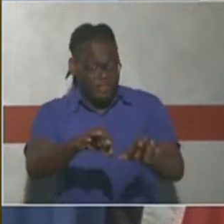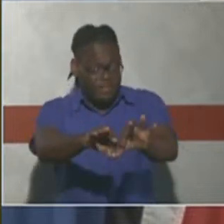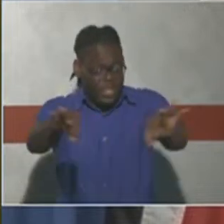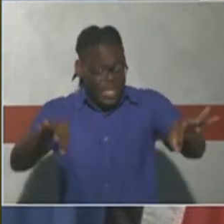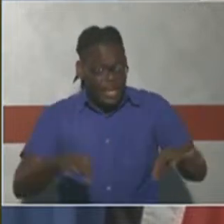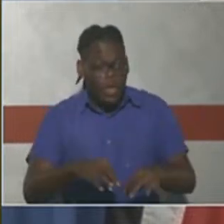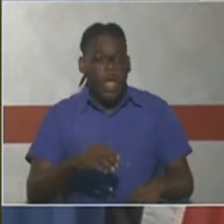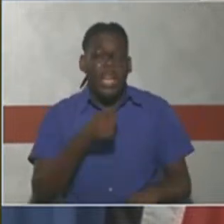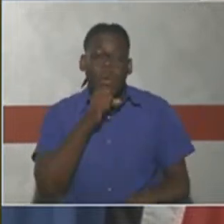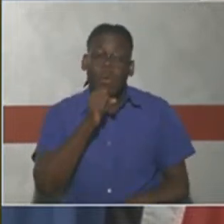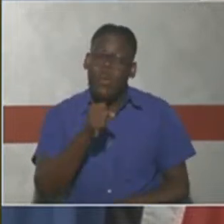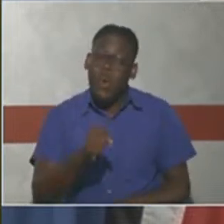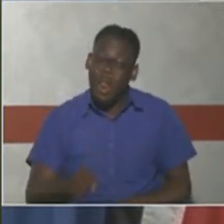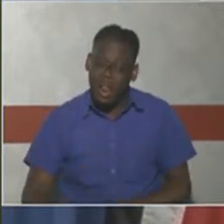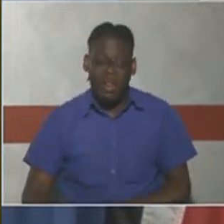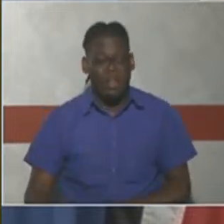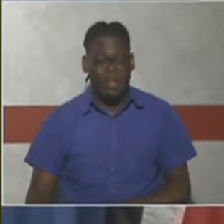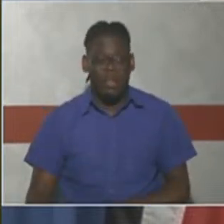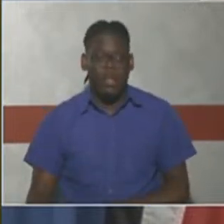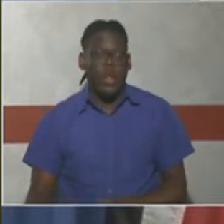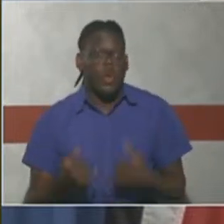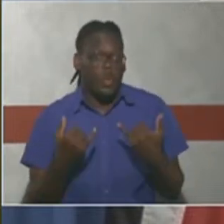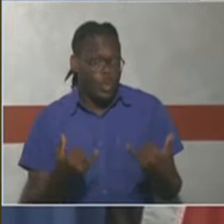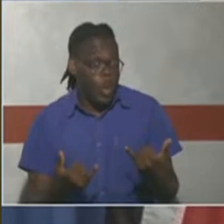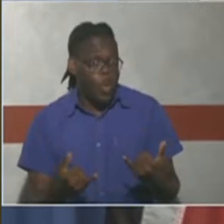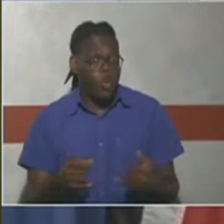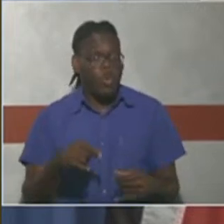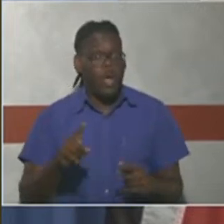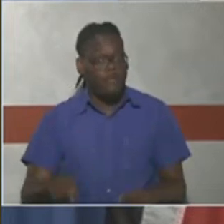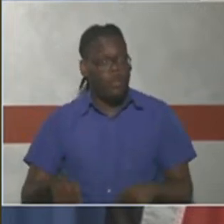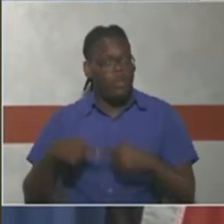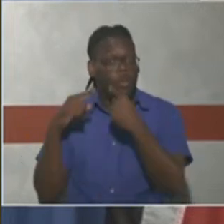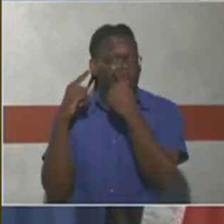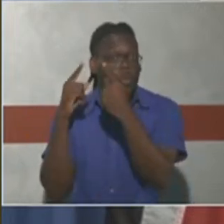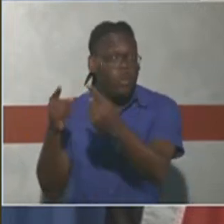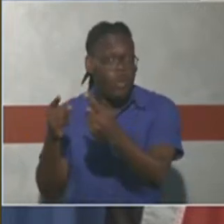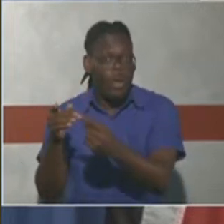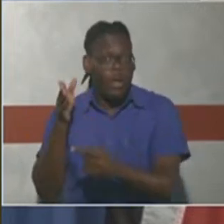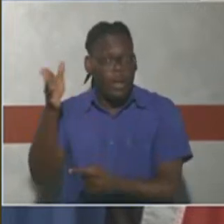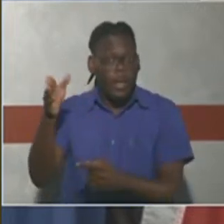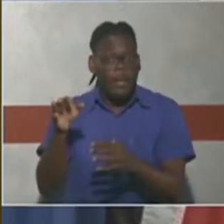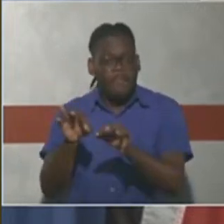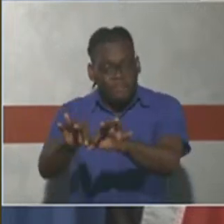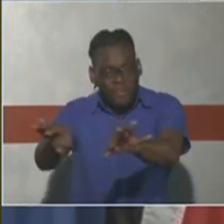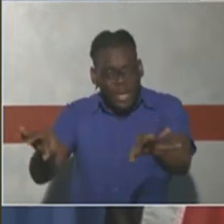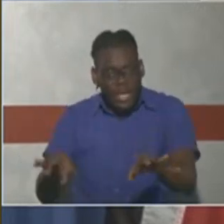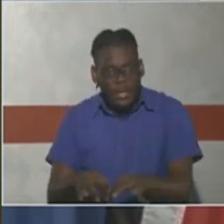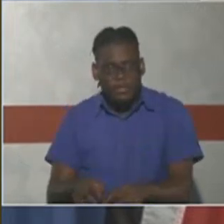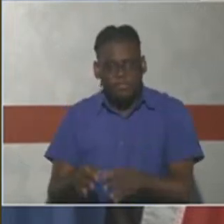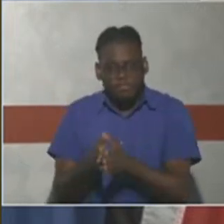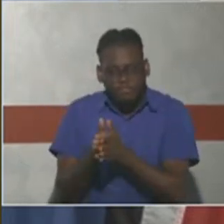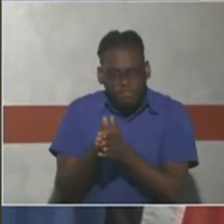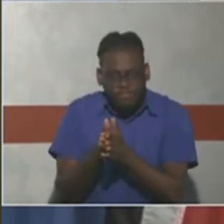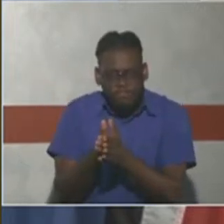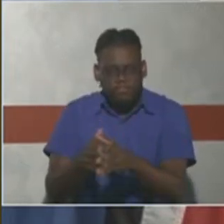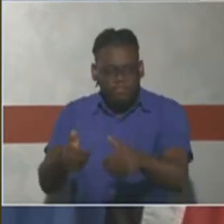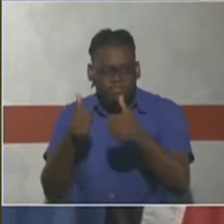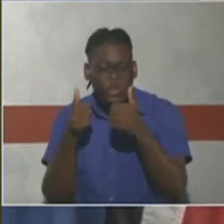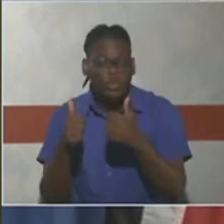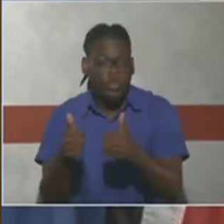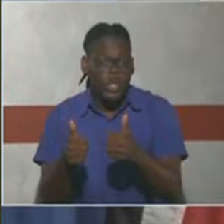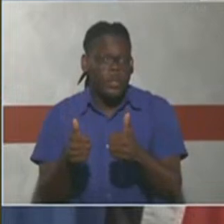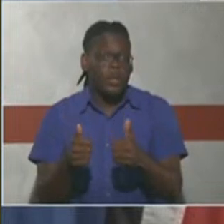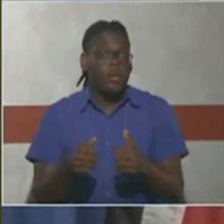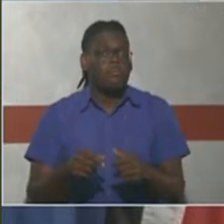COVID notwithstanding, we are producing at 2.8 billion cubic feet per day now. So there's considerable gap But then the